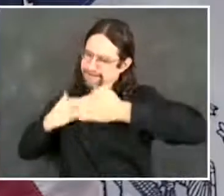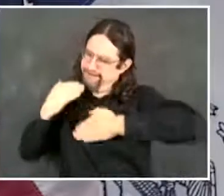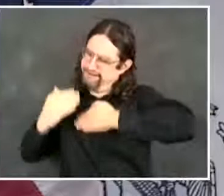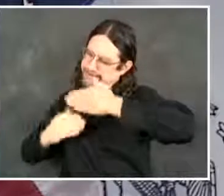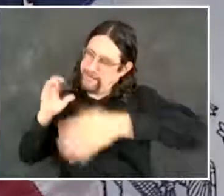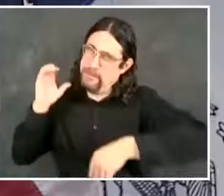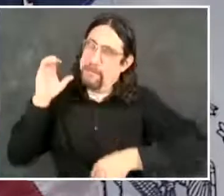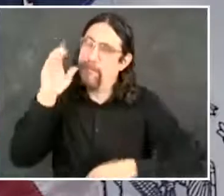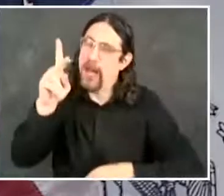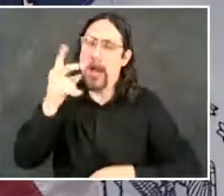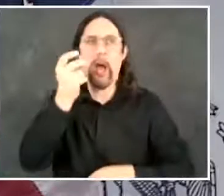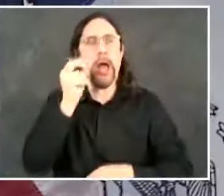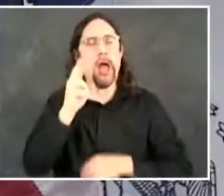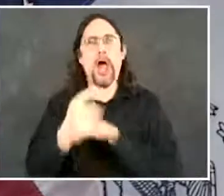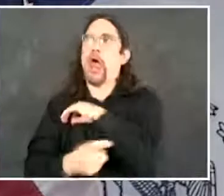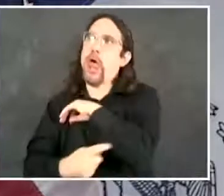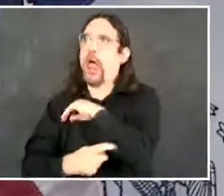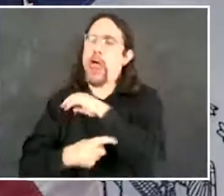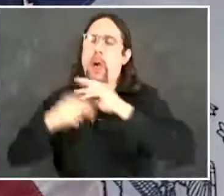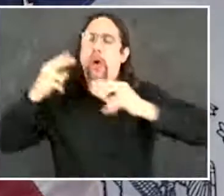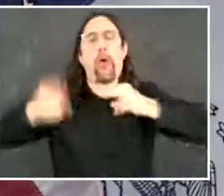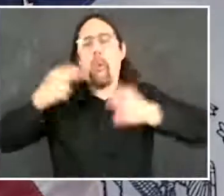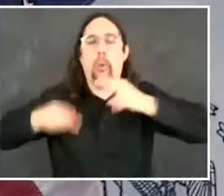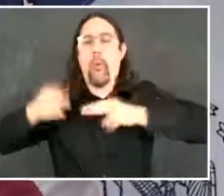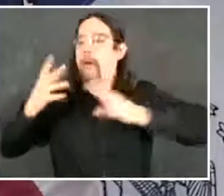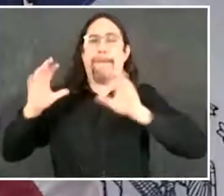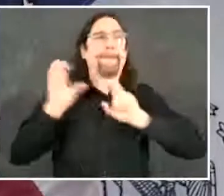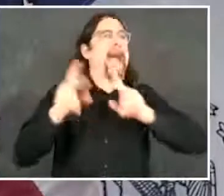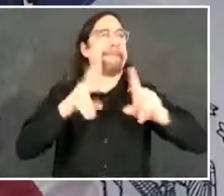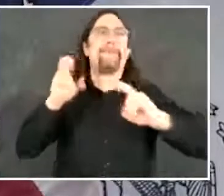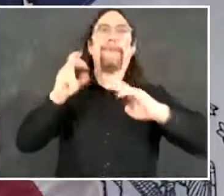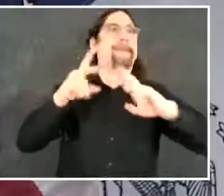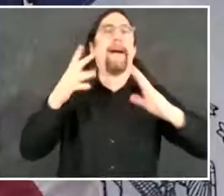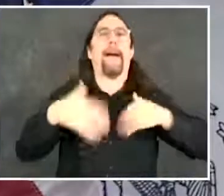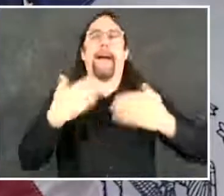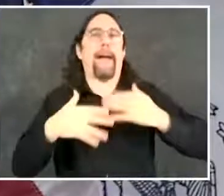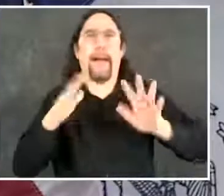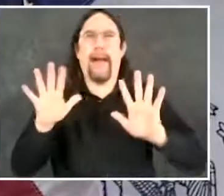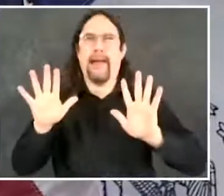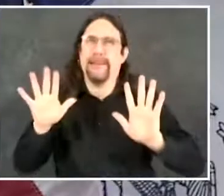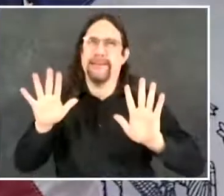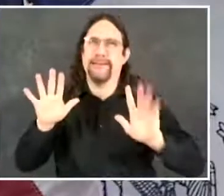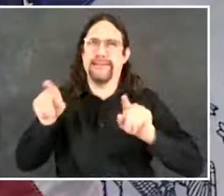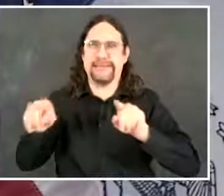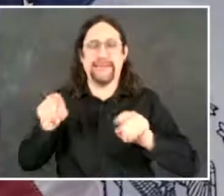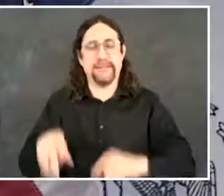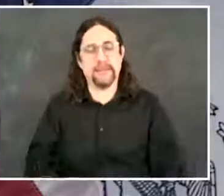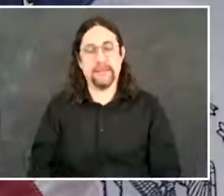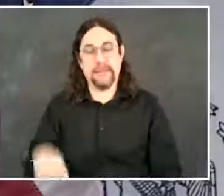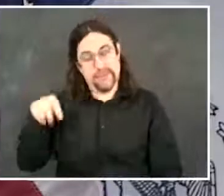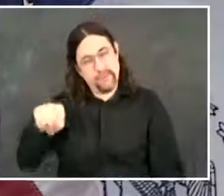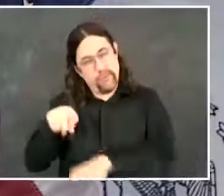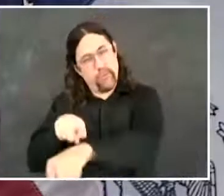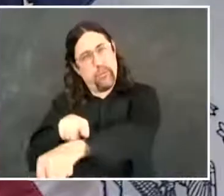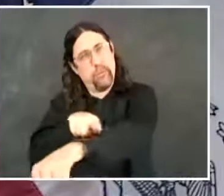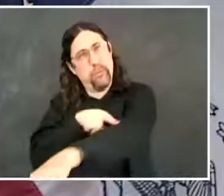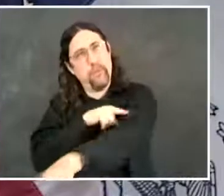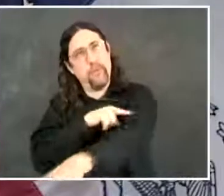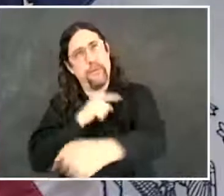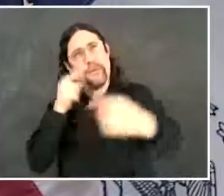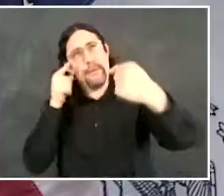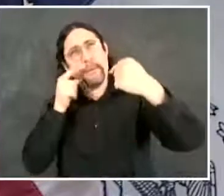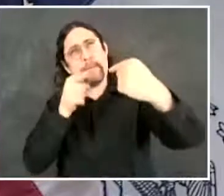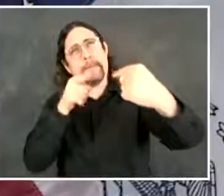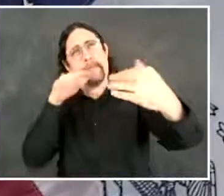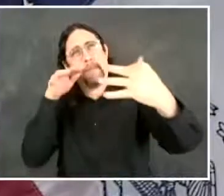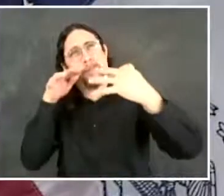achievement in fighting this disease. I have no doubt that we all will buckle down together and get it right. The bottom line is we